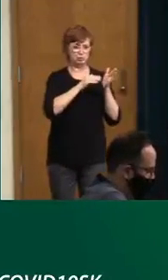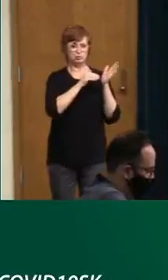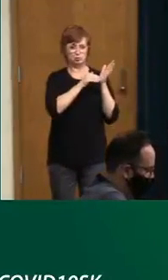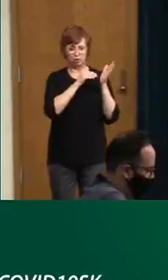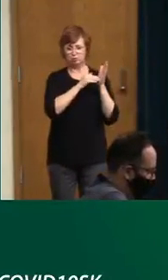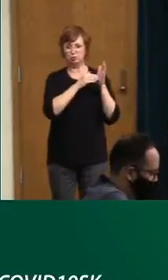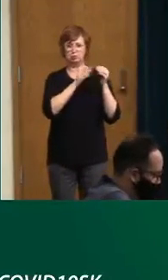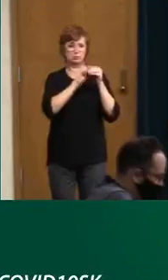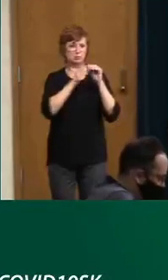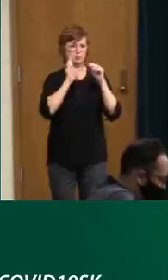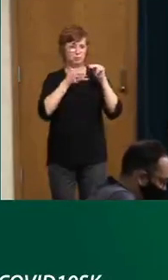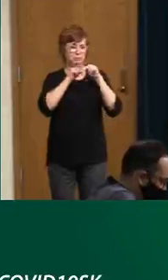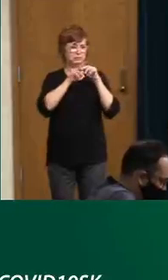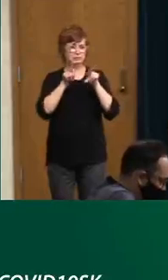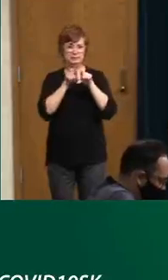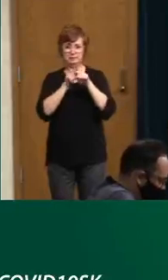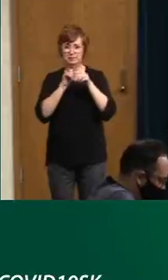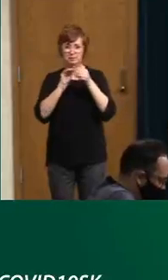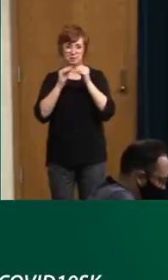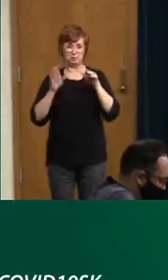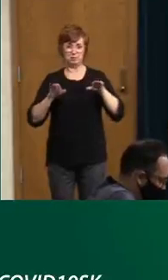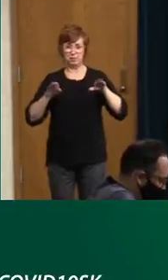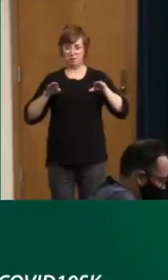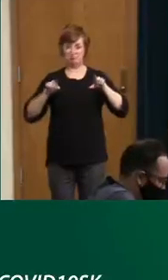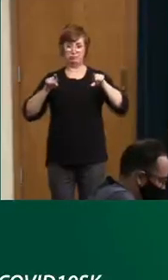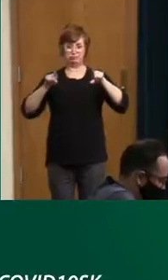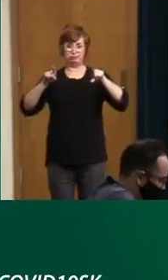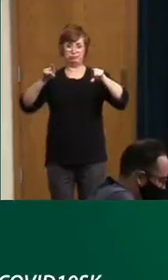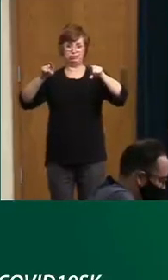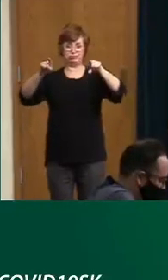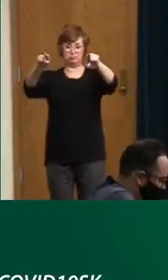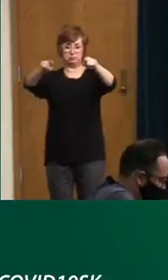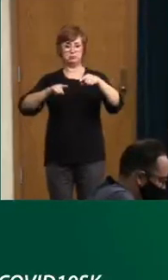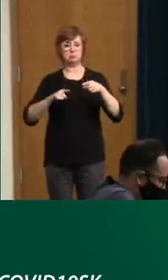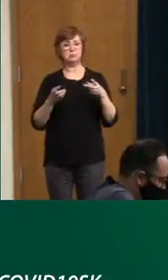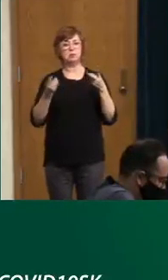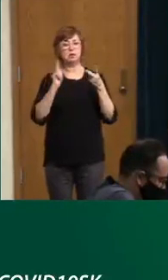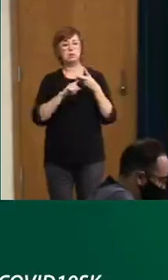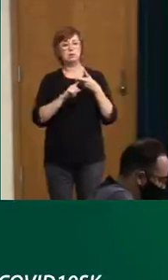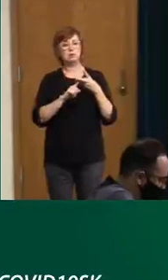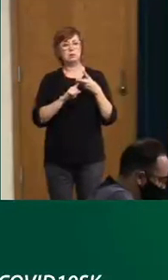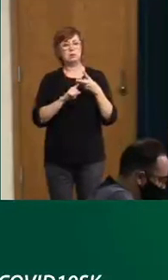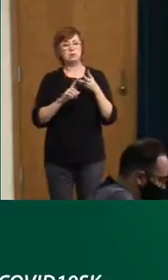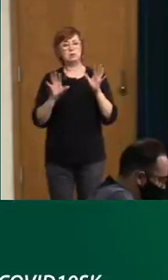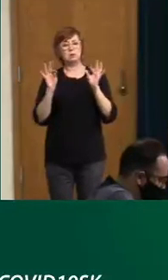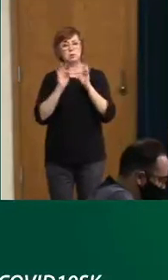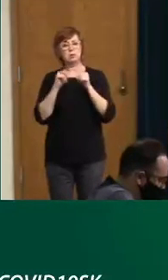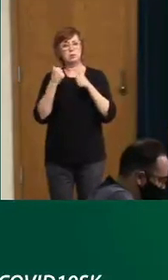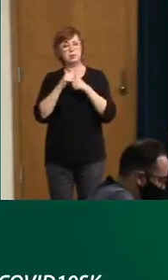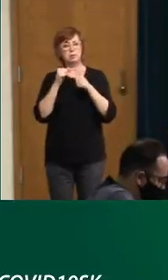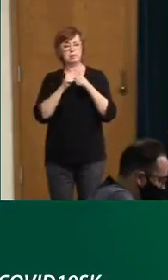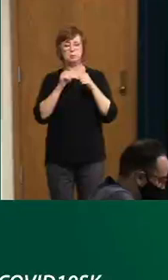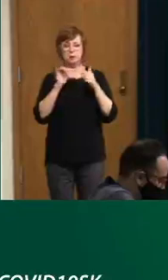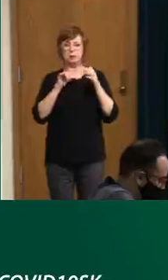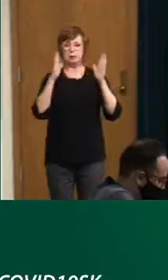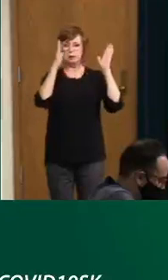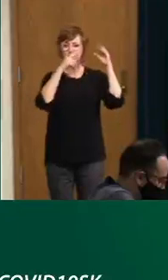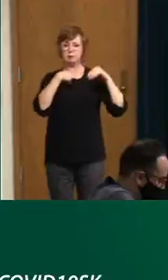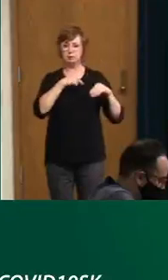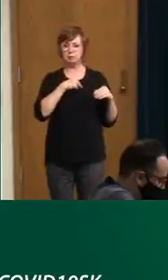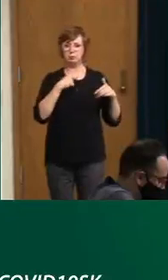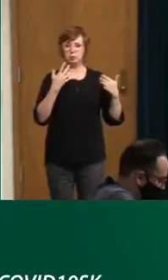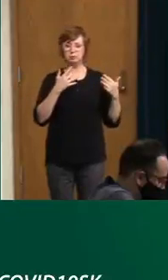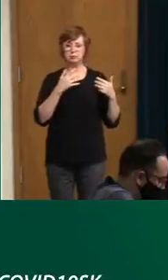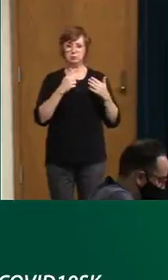would anybody else in the community. And the only thing I would add is, this is one of the major concerns that we would have as a system, particularly as we go